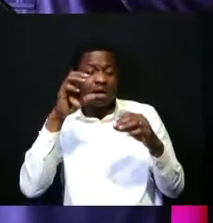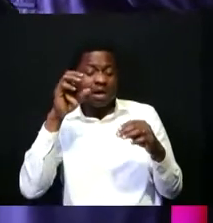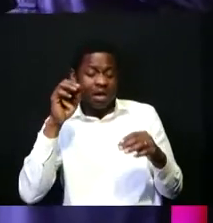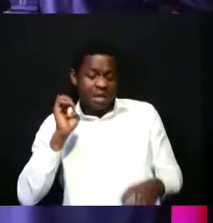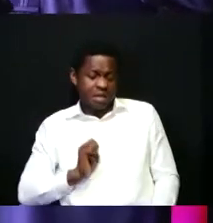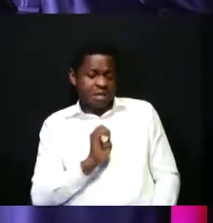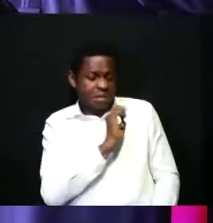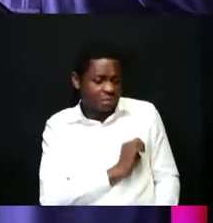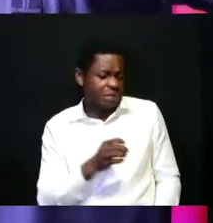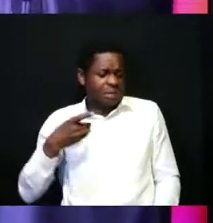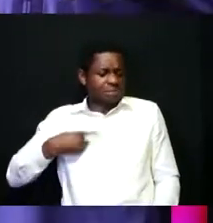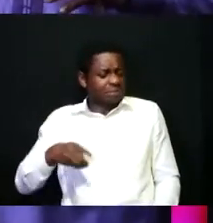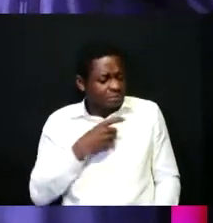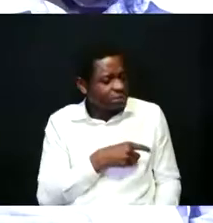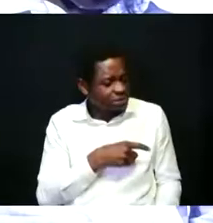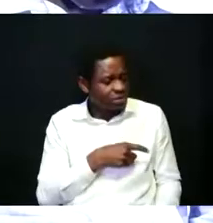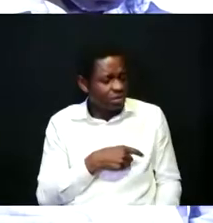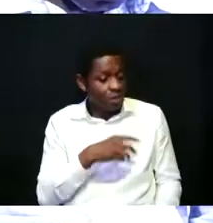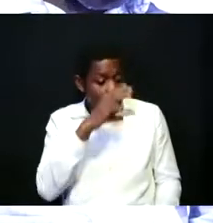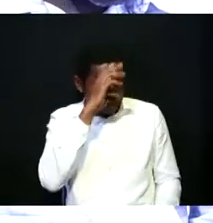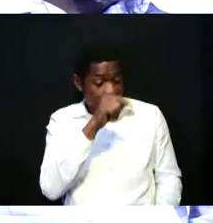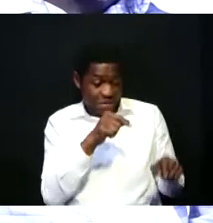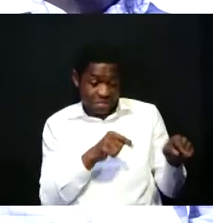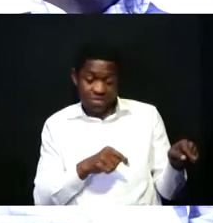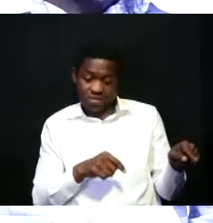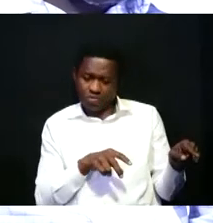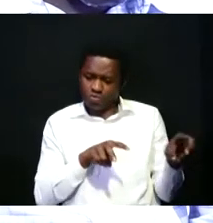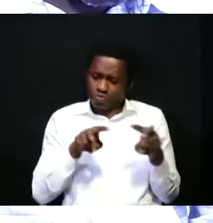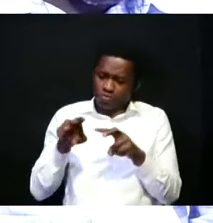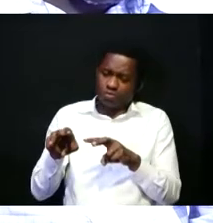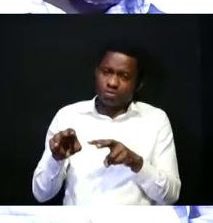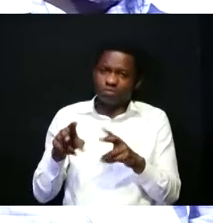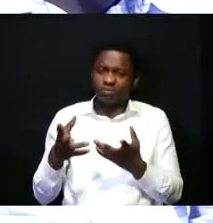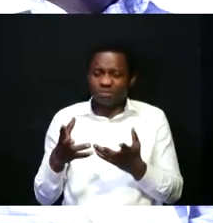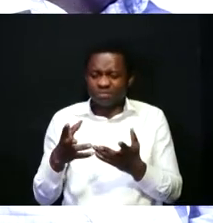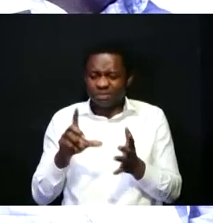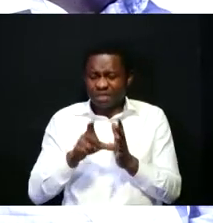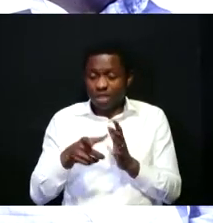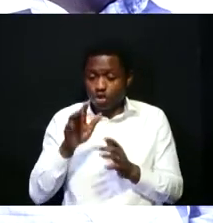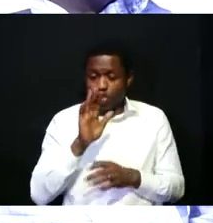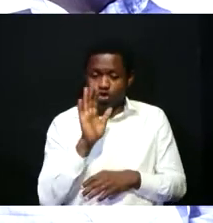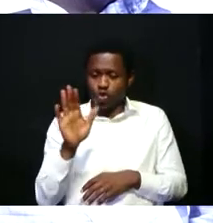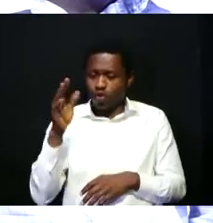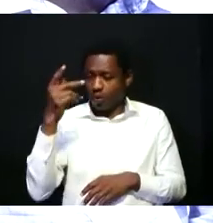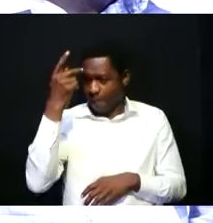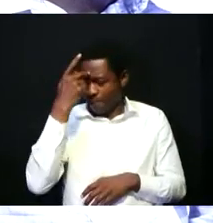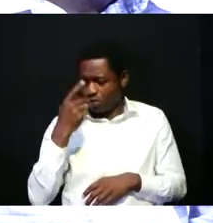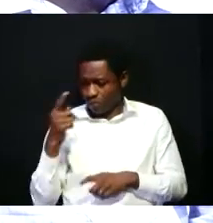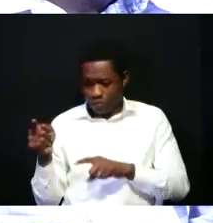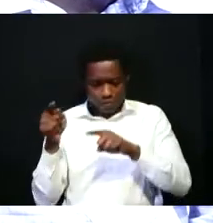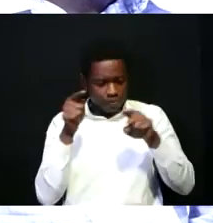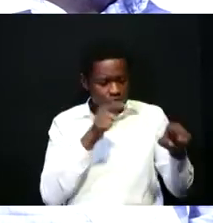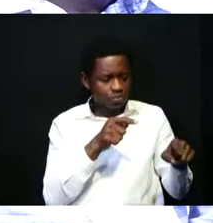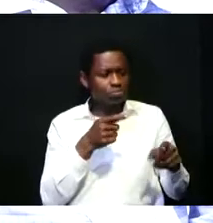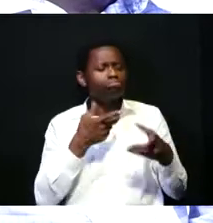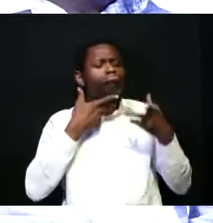na wo san kwa kwaye asori mu adwuma ye mpanifo no. And then come home and yell. Na obefie